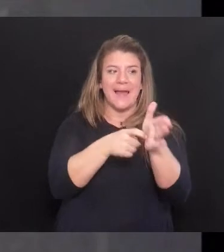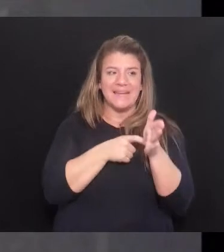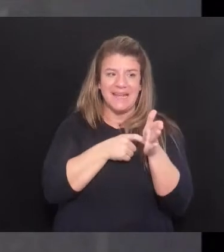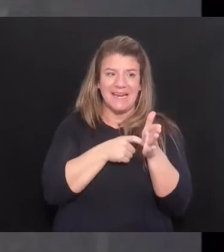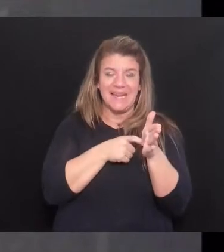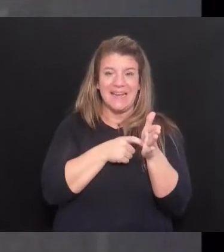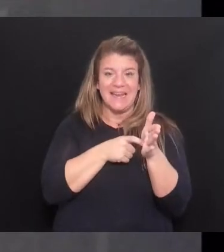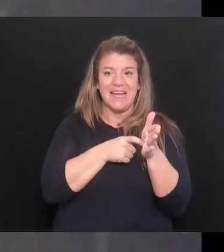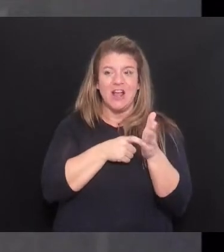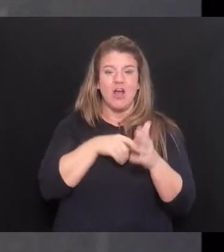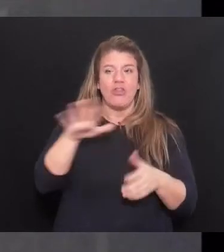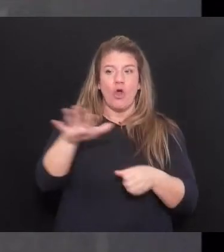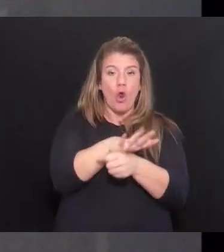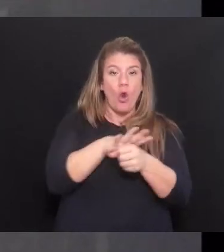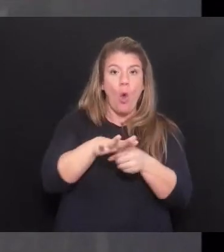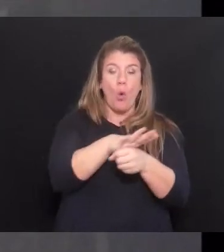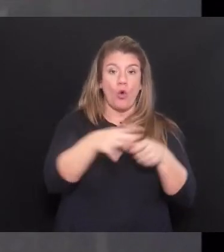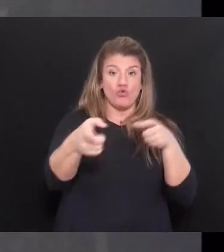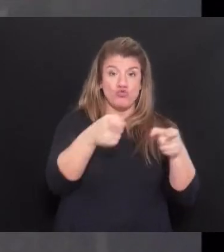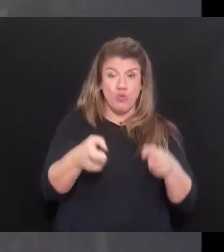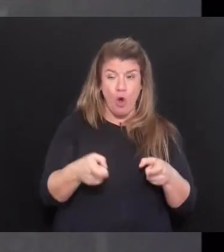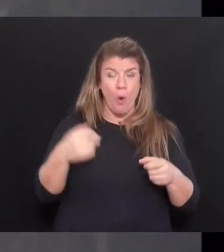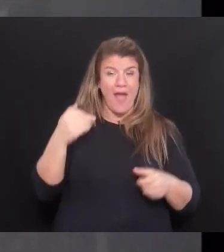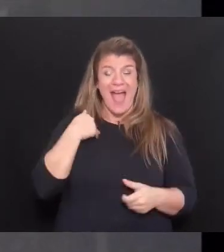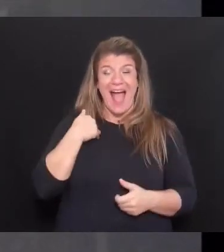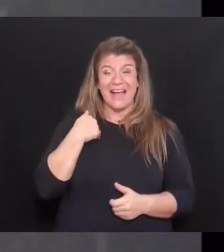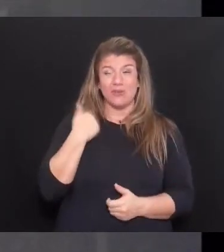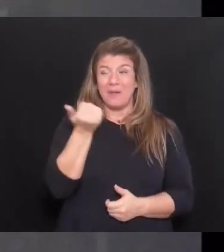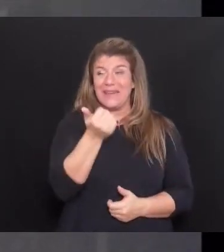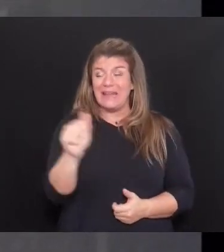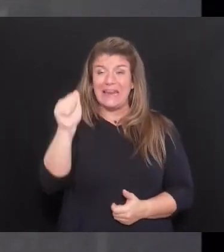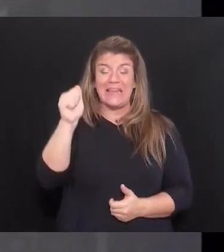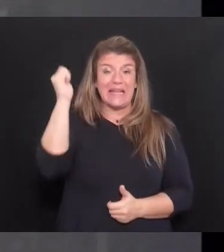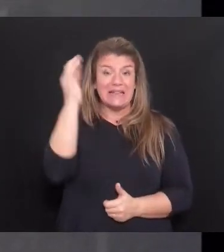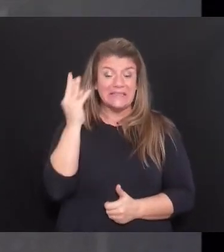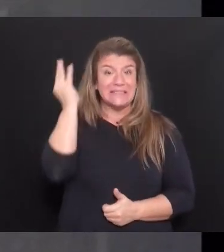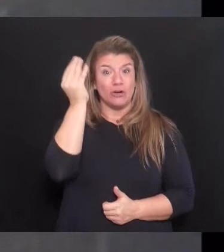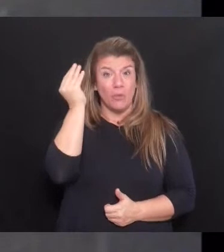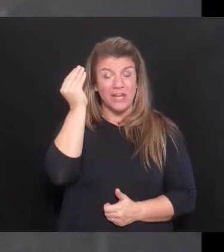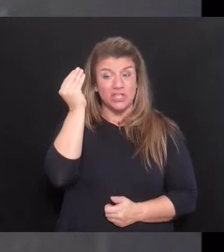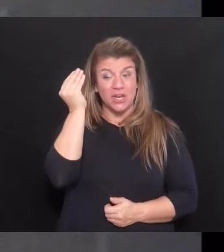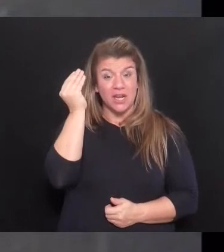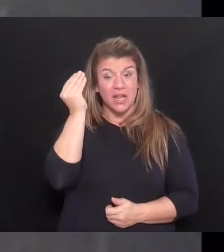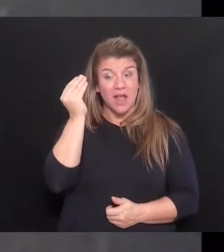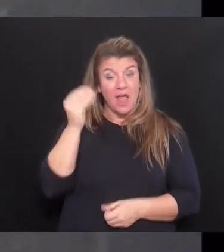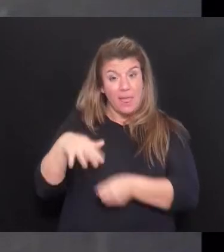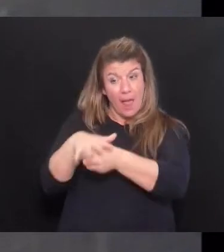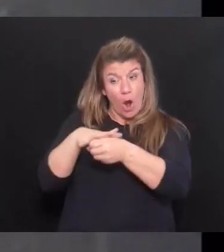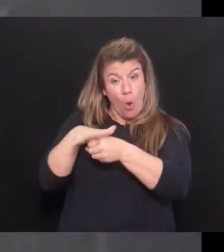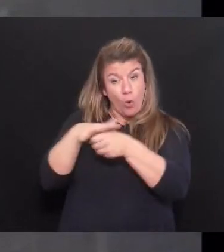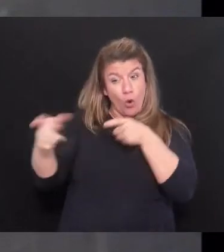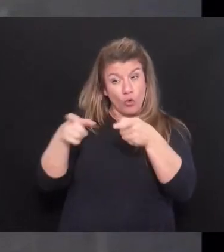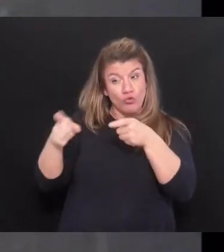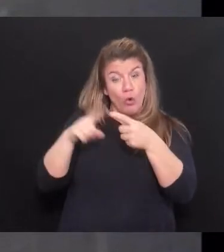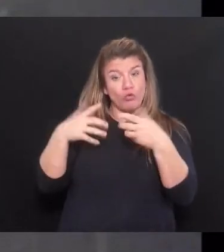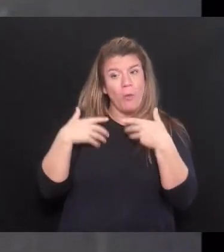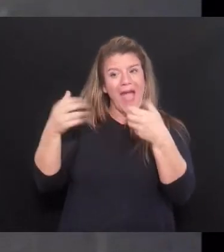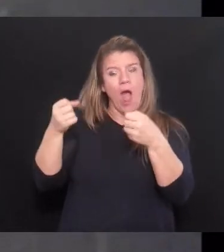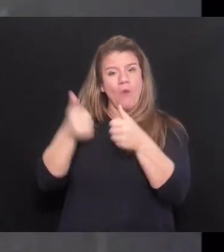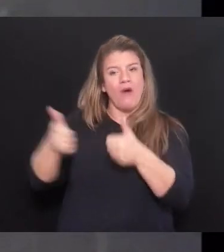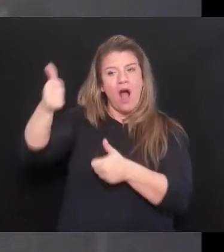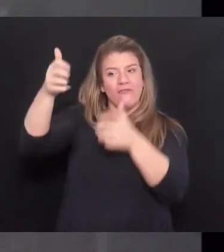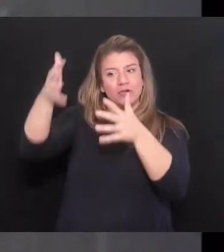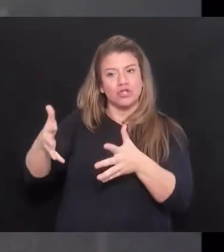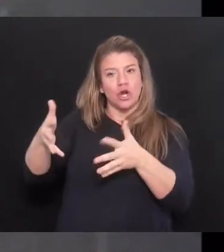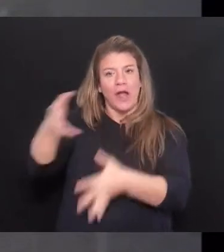want to have local control. Has there been any thought to giving that local control to the health officer in the county rather than